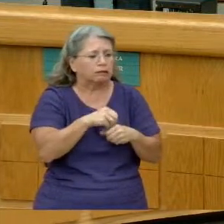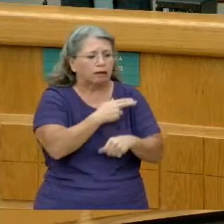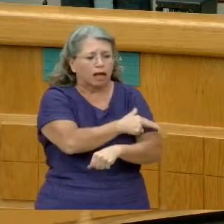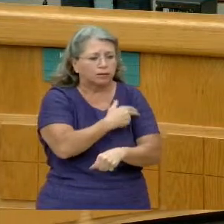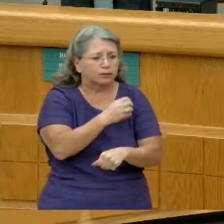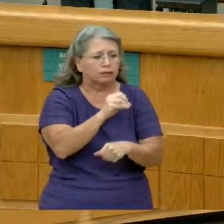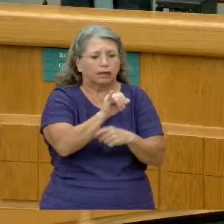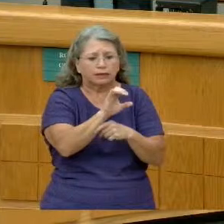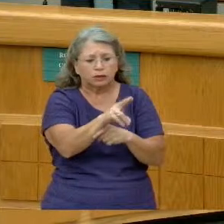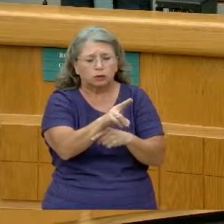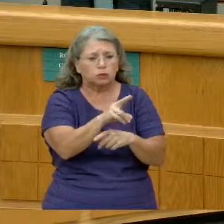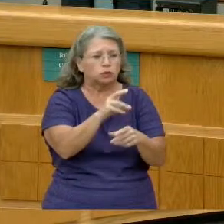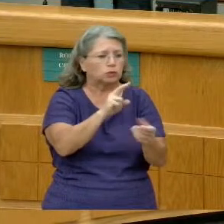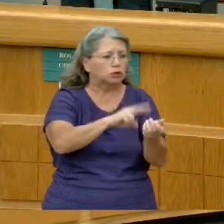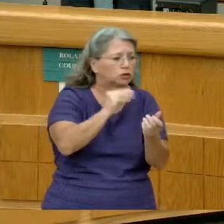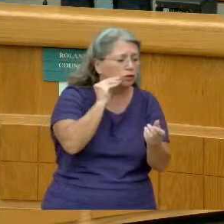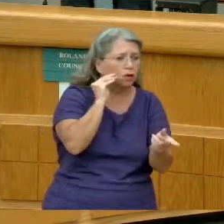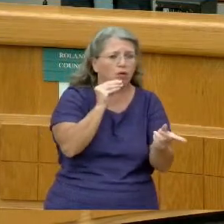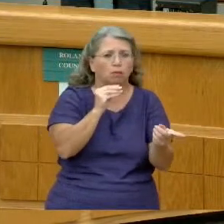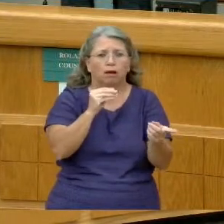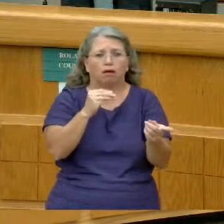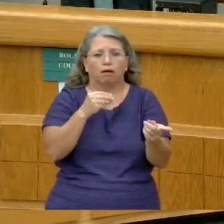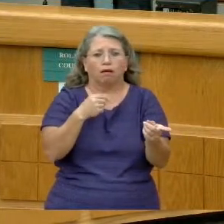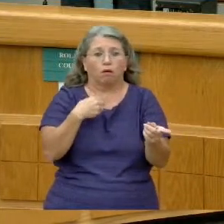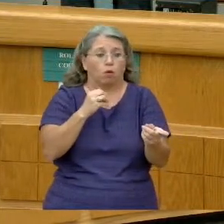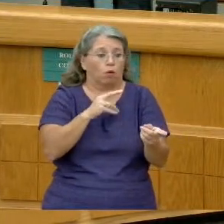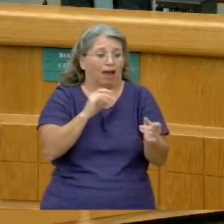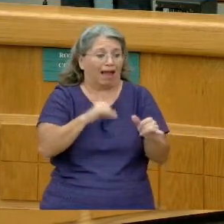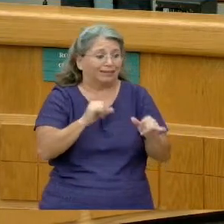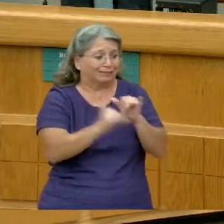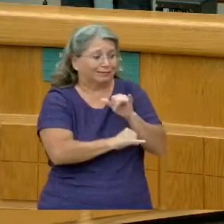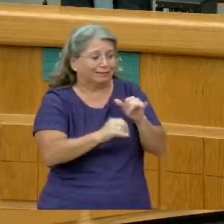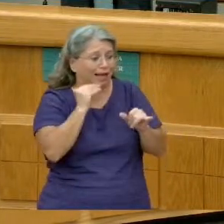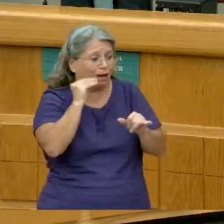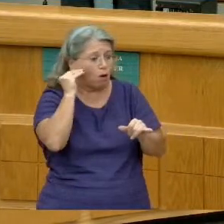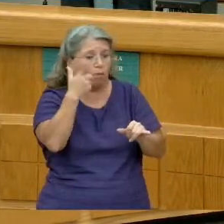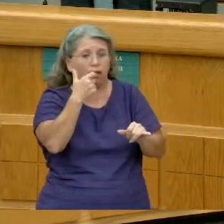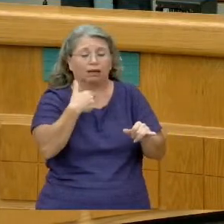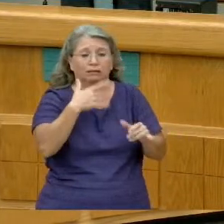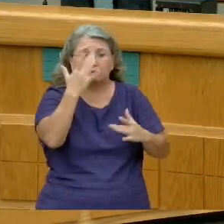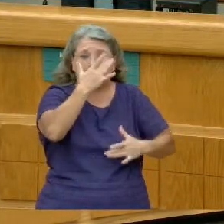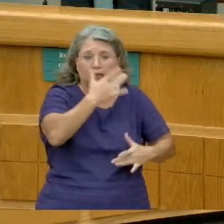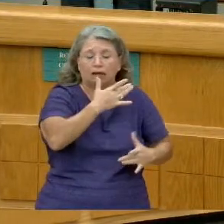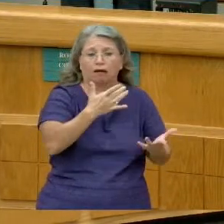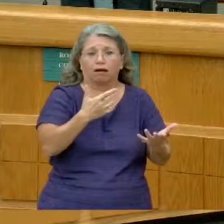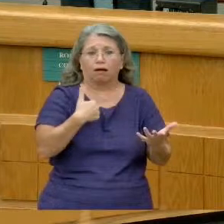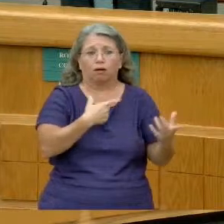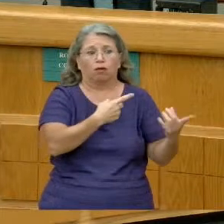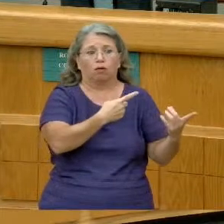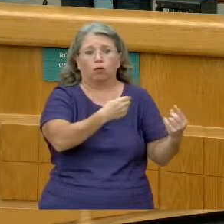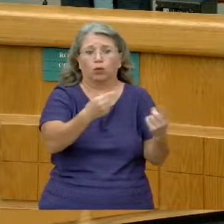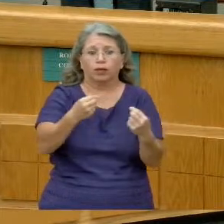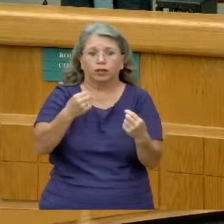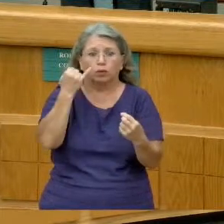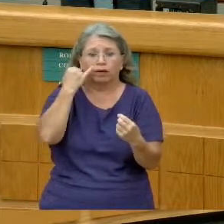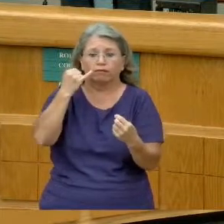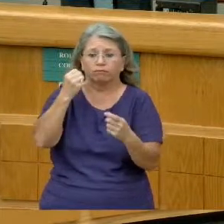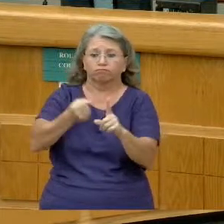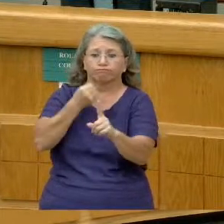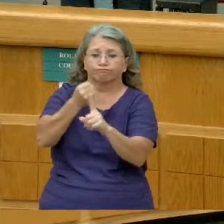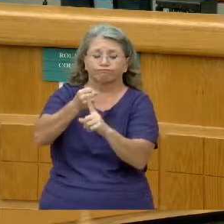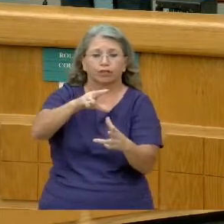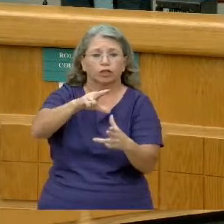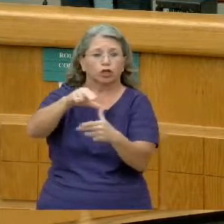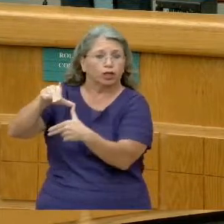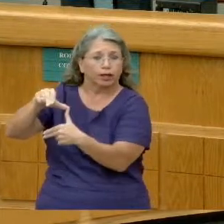home because of a positive test or exposure to somebody who's tested positive. And because of all of the events